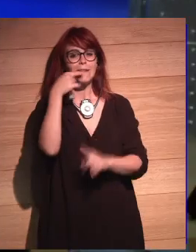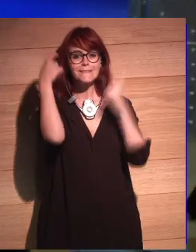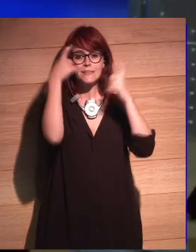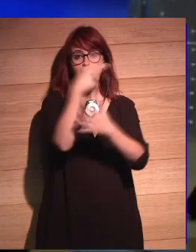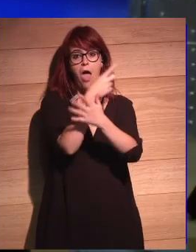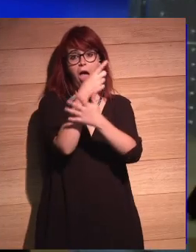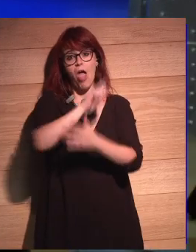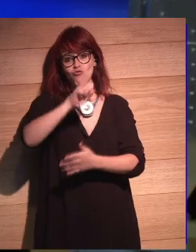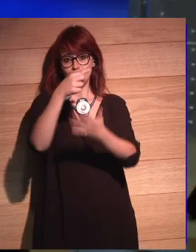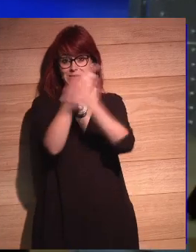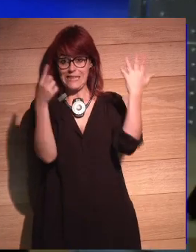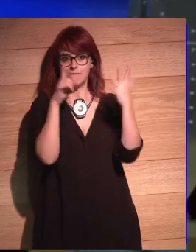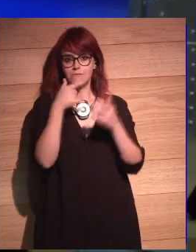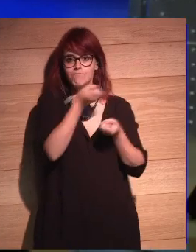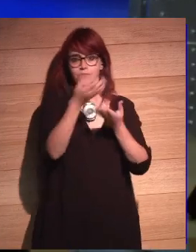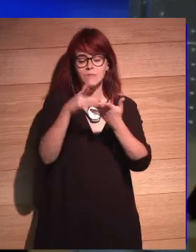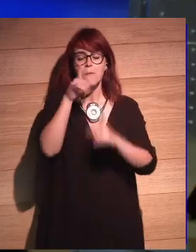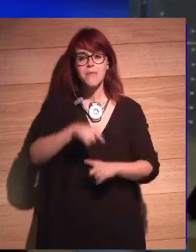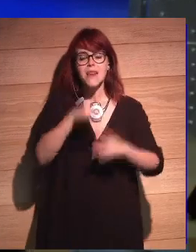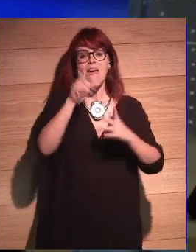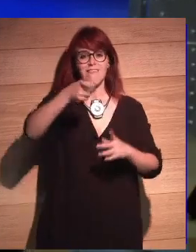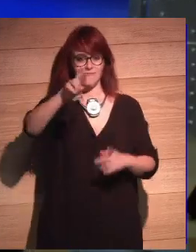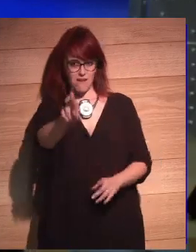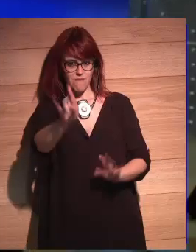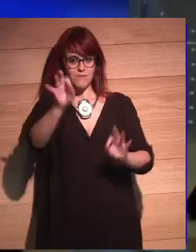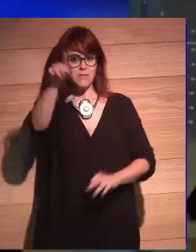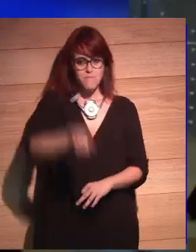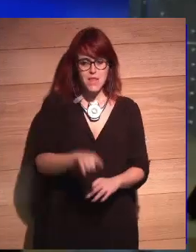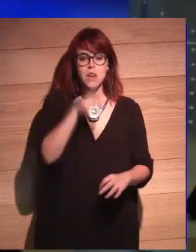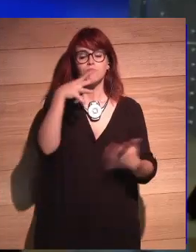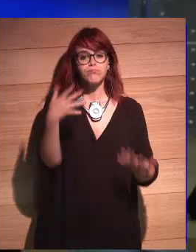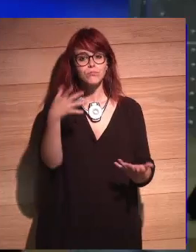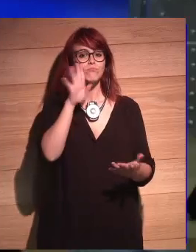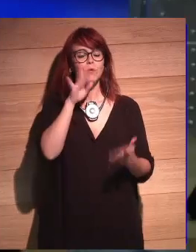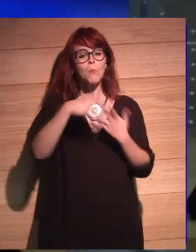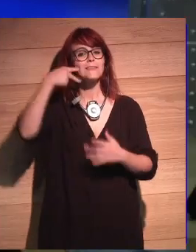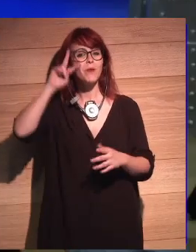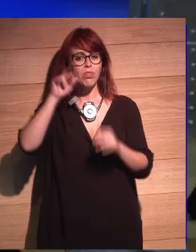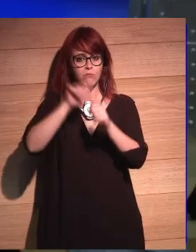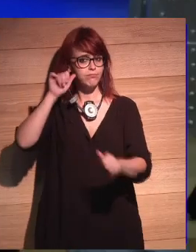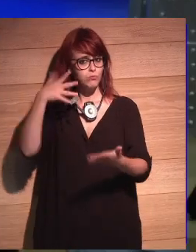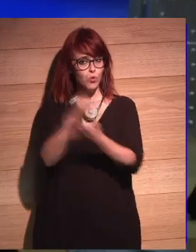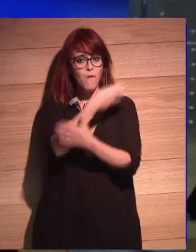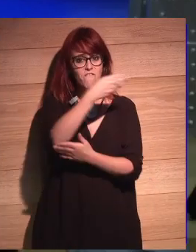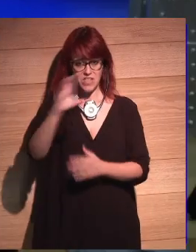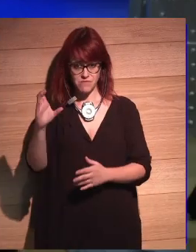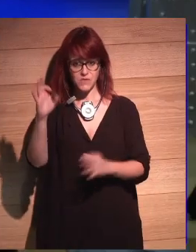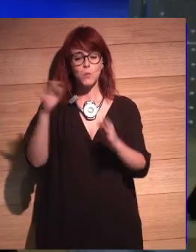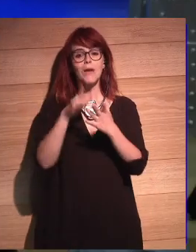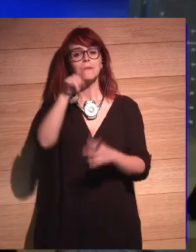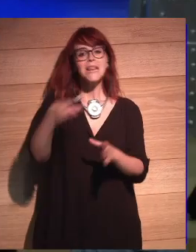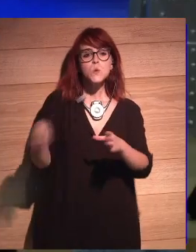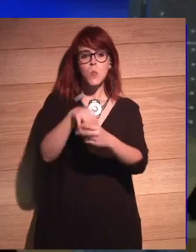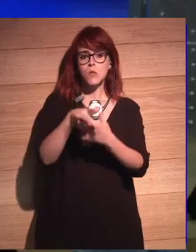as well right now. So we do lots of experiences in the BBC, including some of these that you might have heard of. Some of